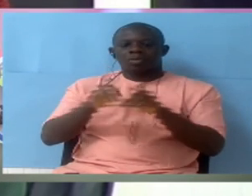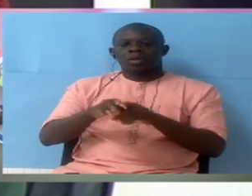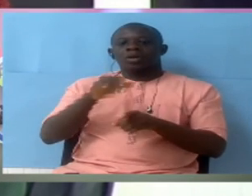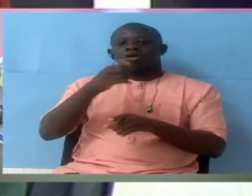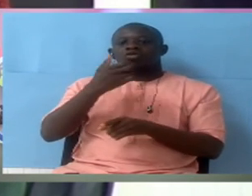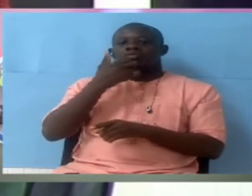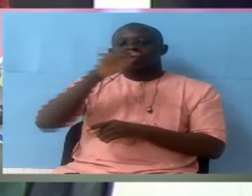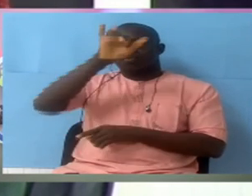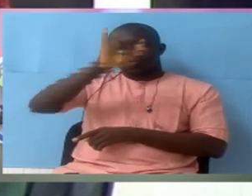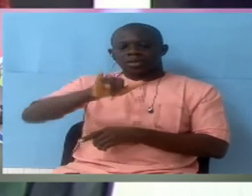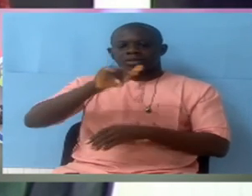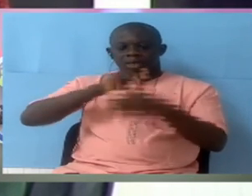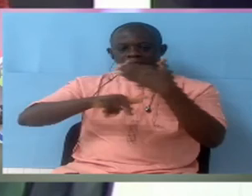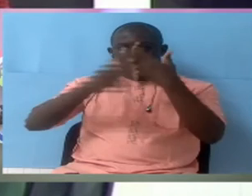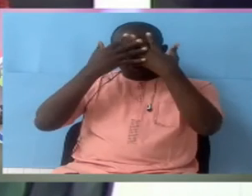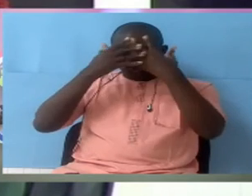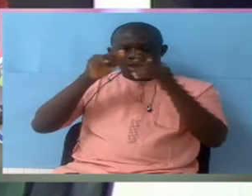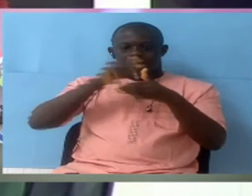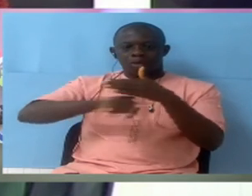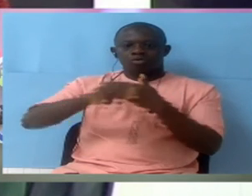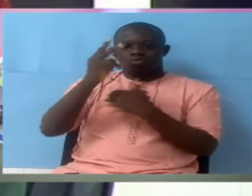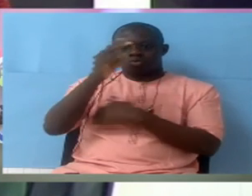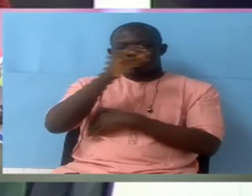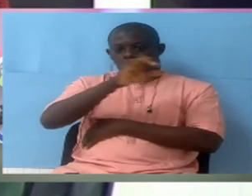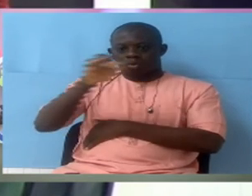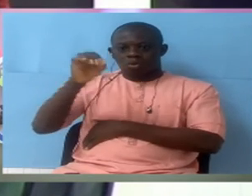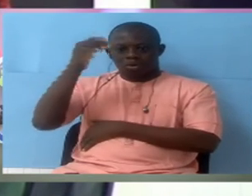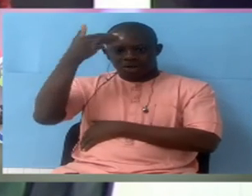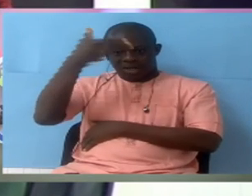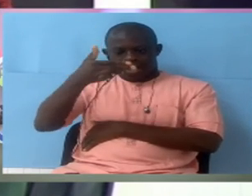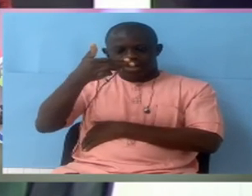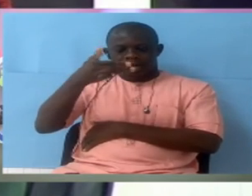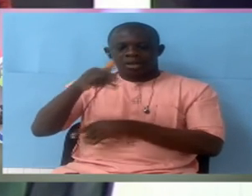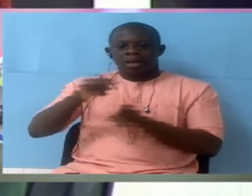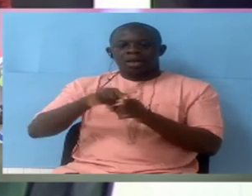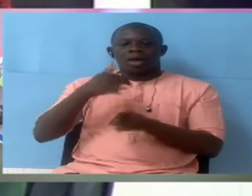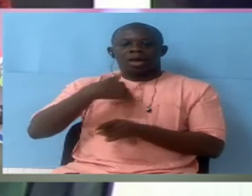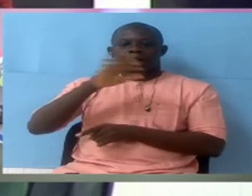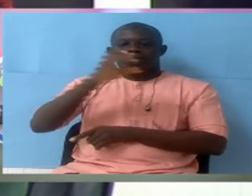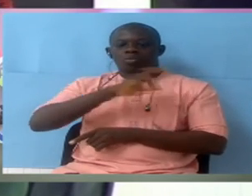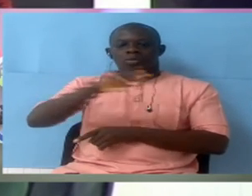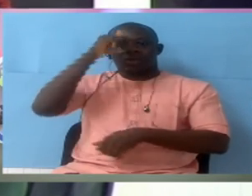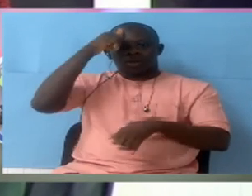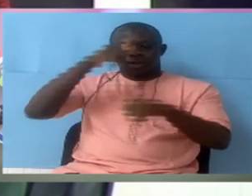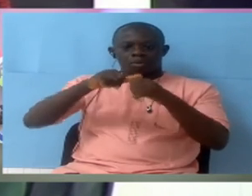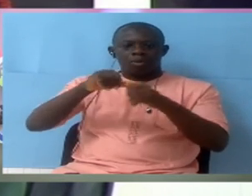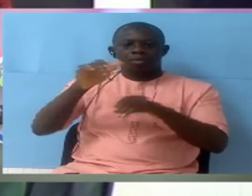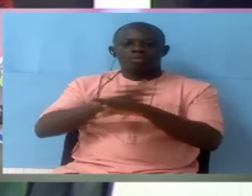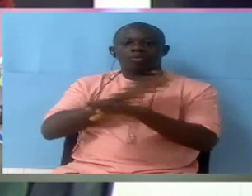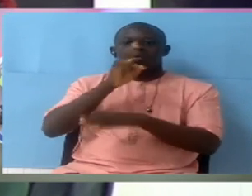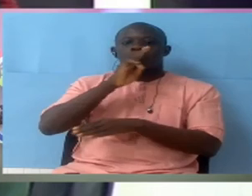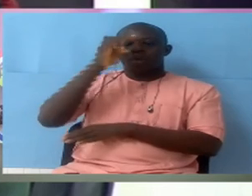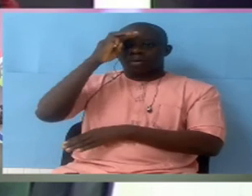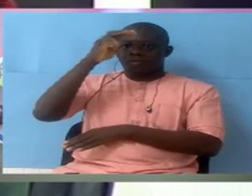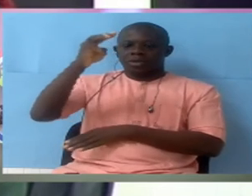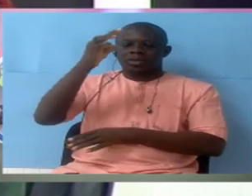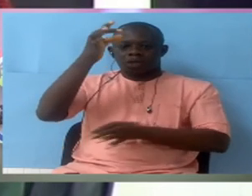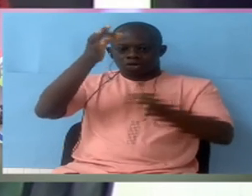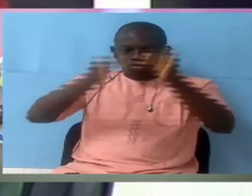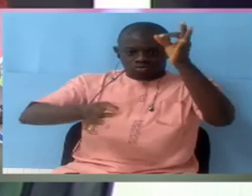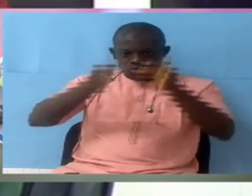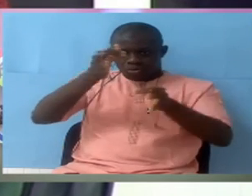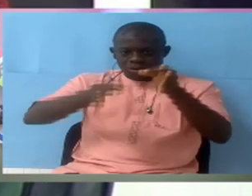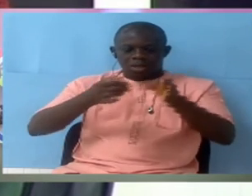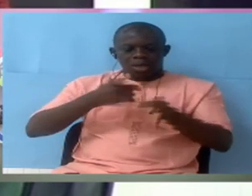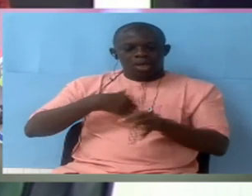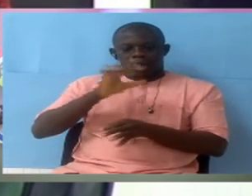paré. In 2009. Atum 2009. I cannot remember who was the Minister of Justice. Munuma fatale kan